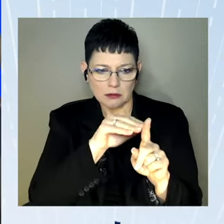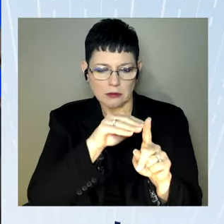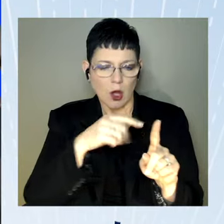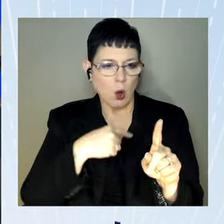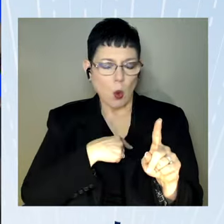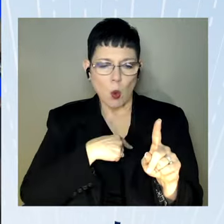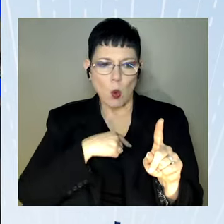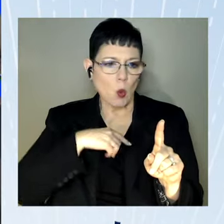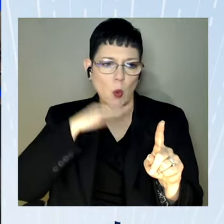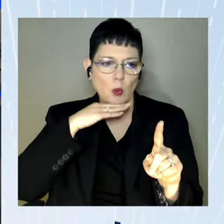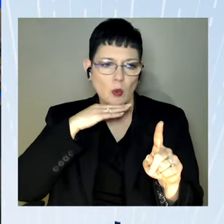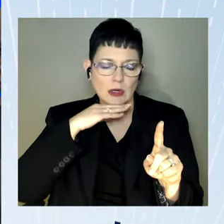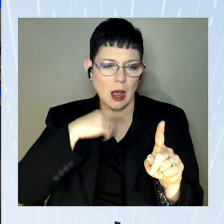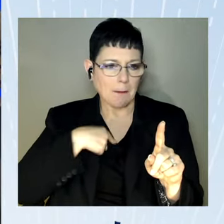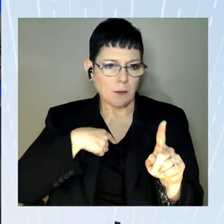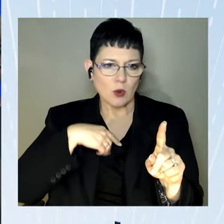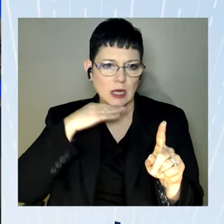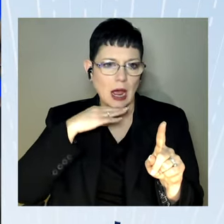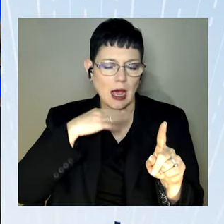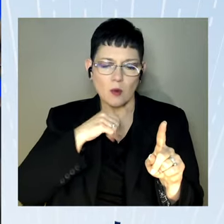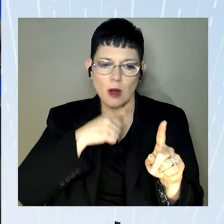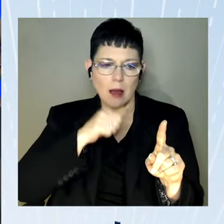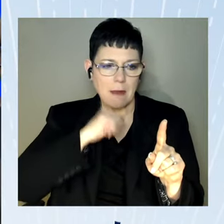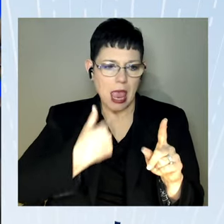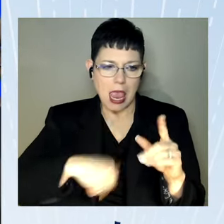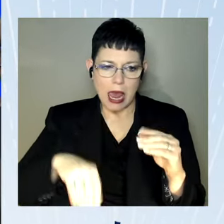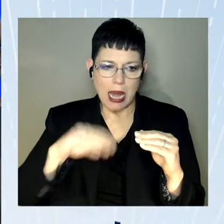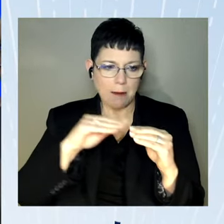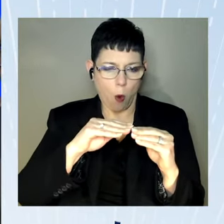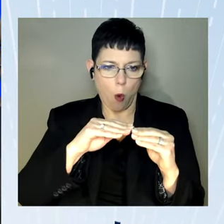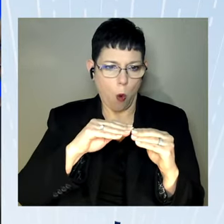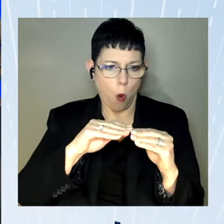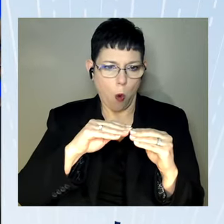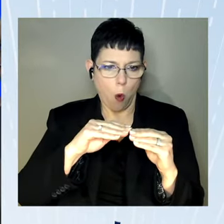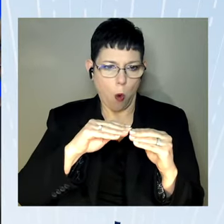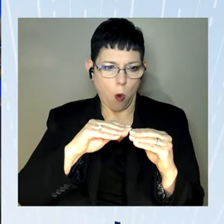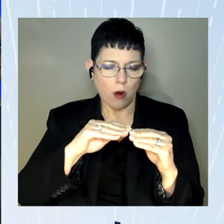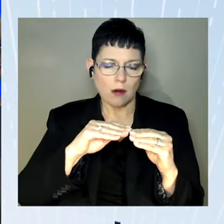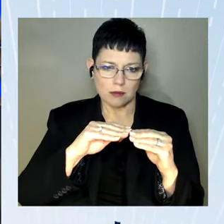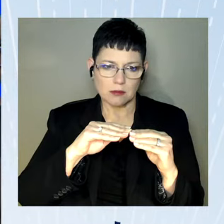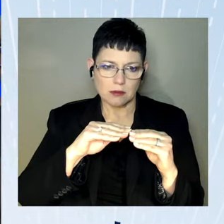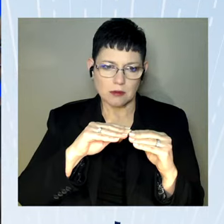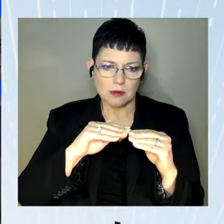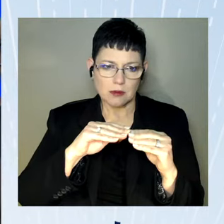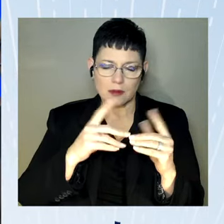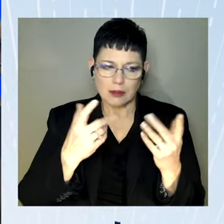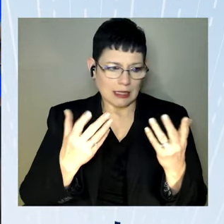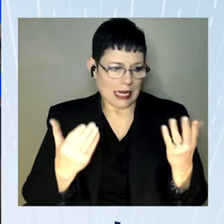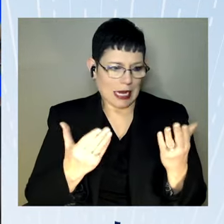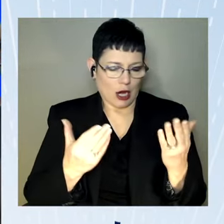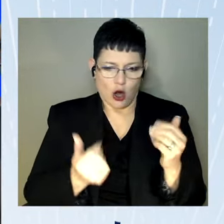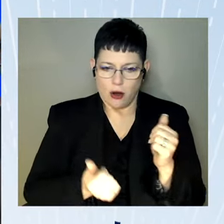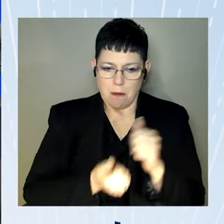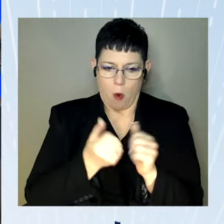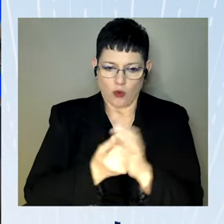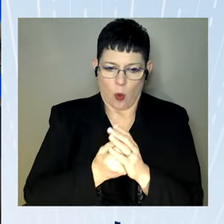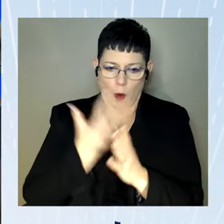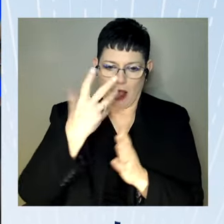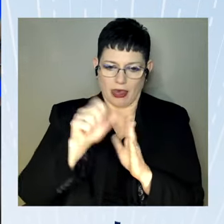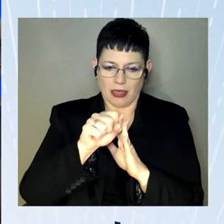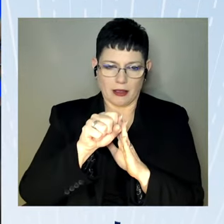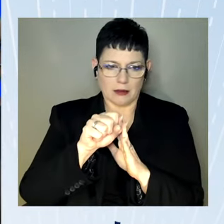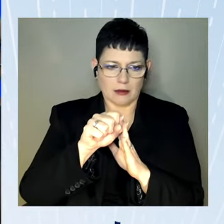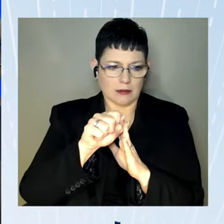anymore. It doesn't make any sense why we are here in the most wealthiest state on the continent, and